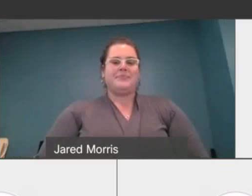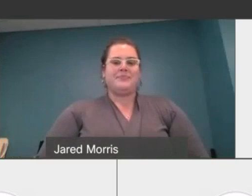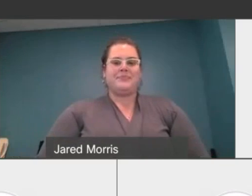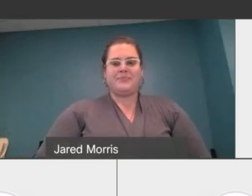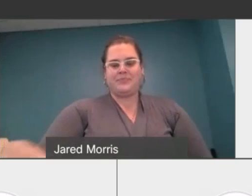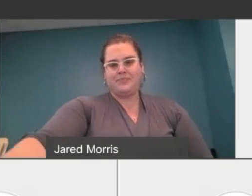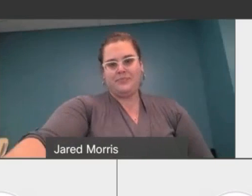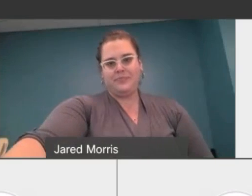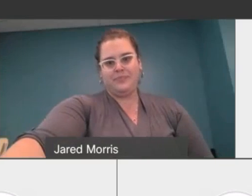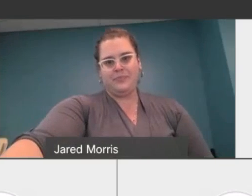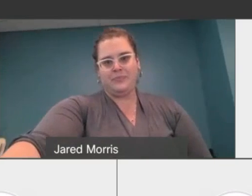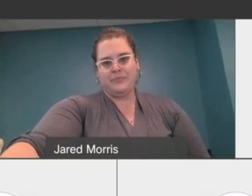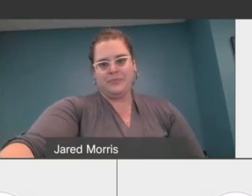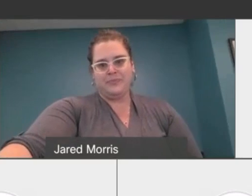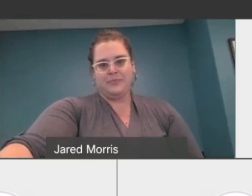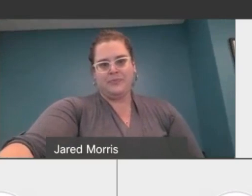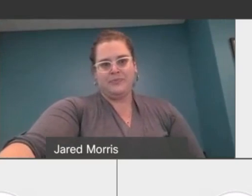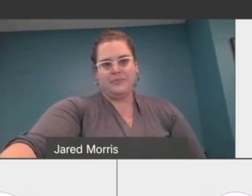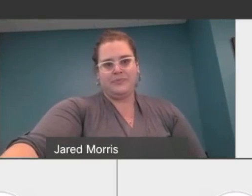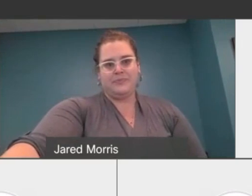usual, sharing our